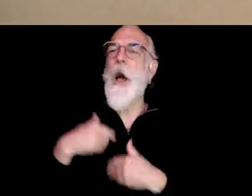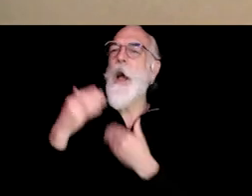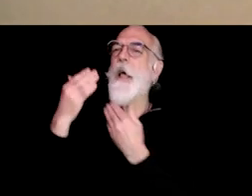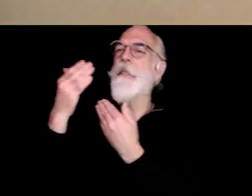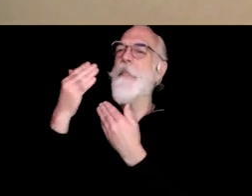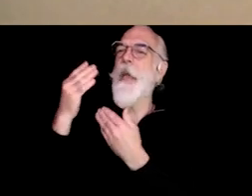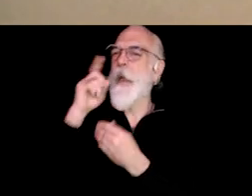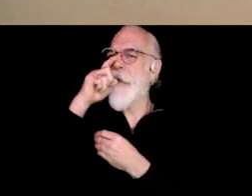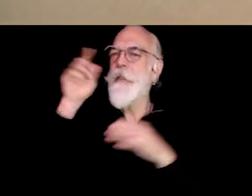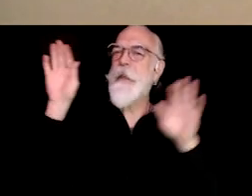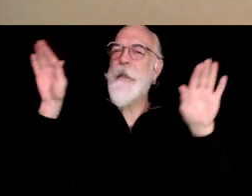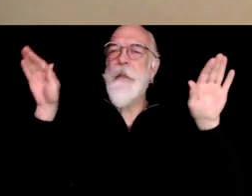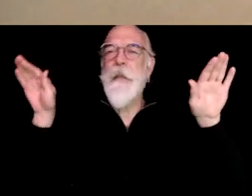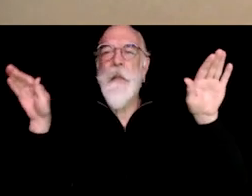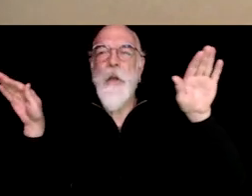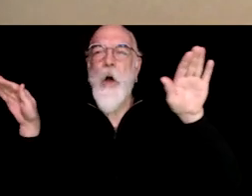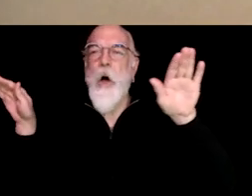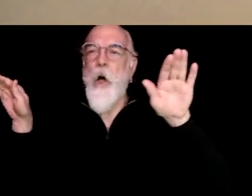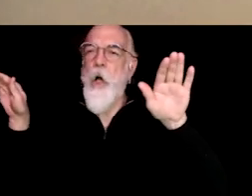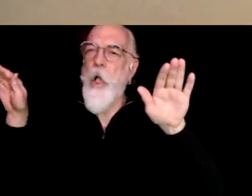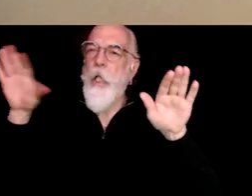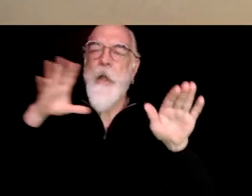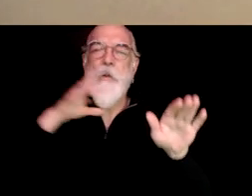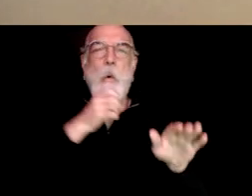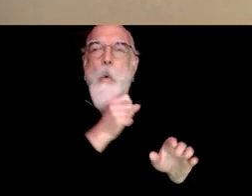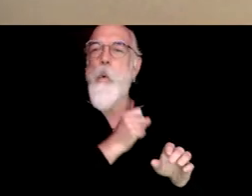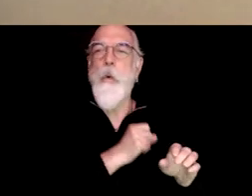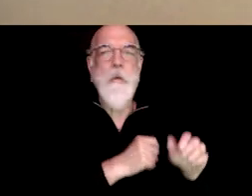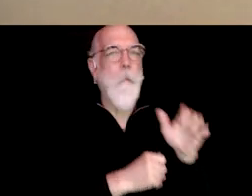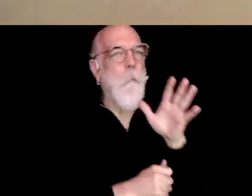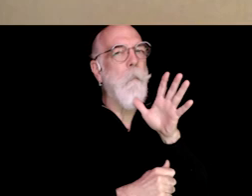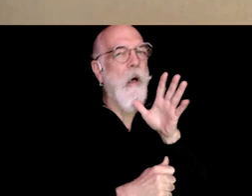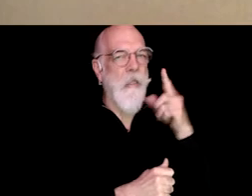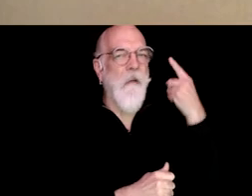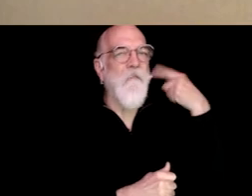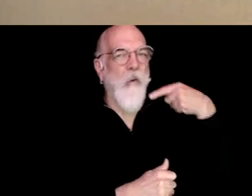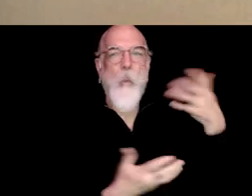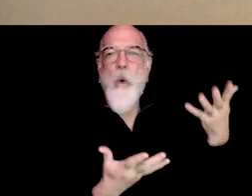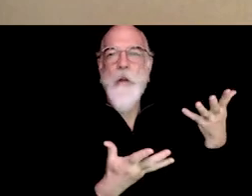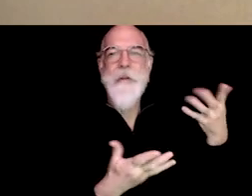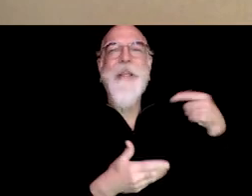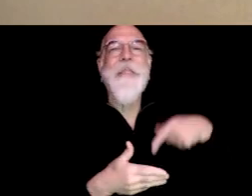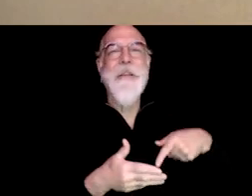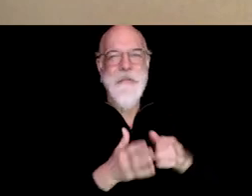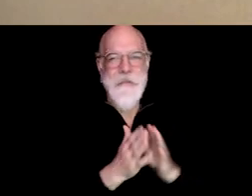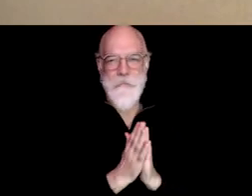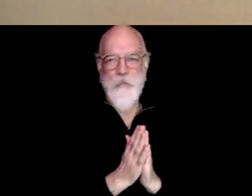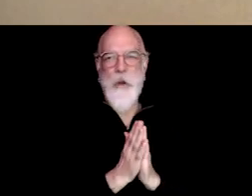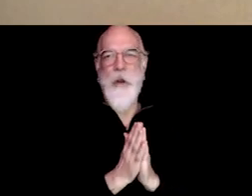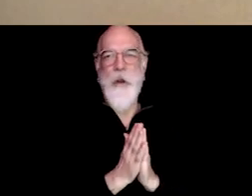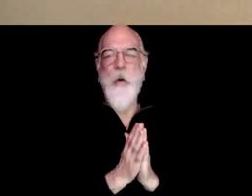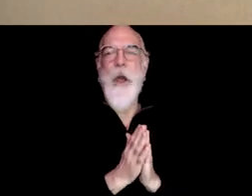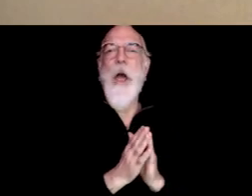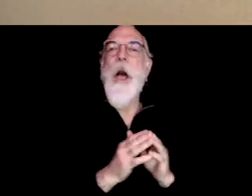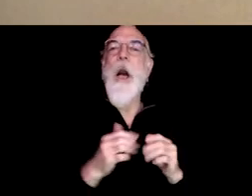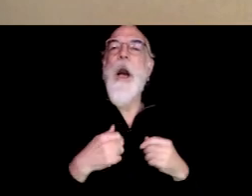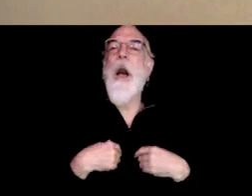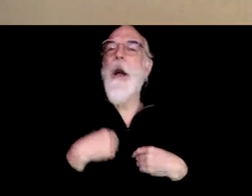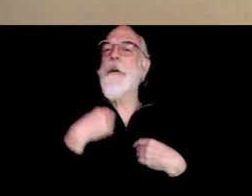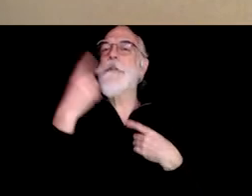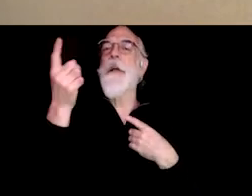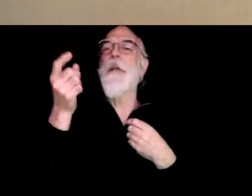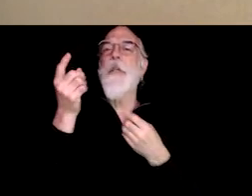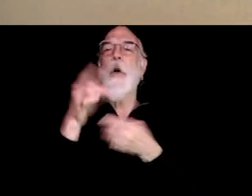I thank the eagle and old mother for this prayer. I send to earth